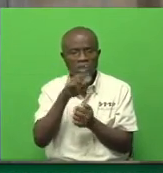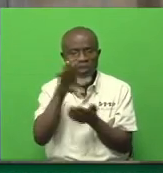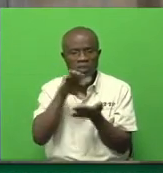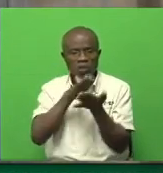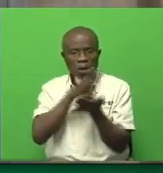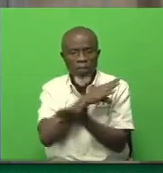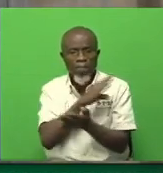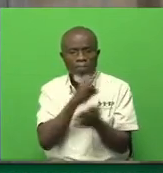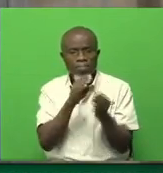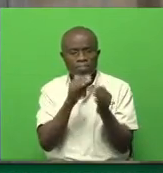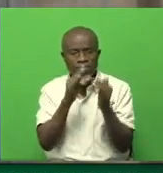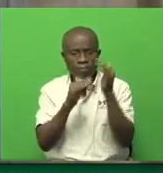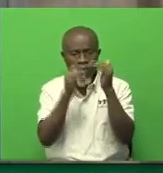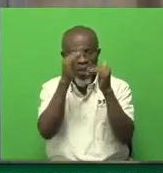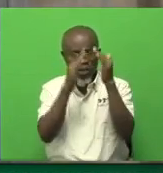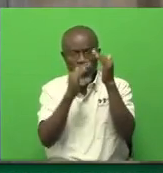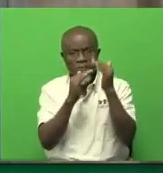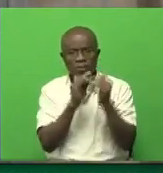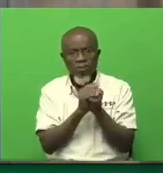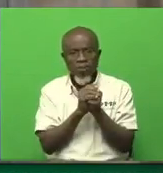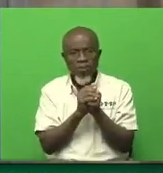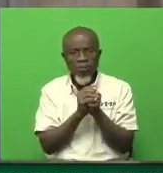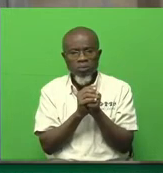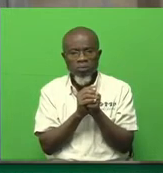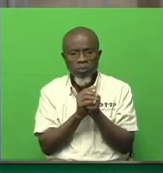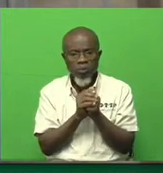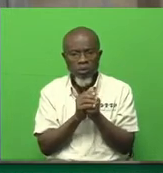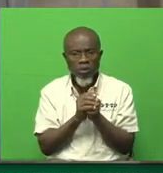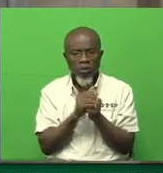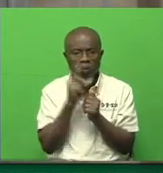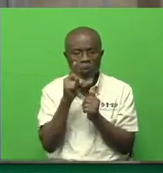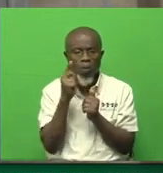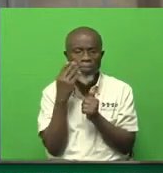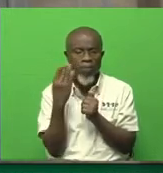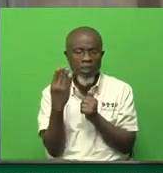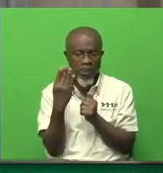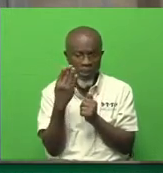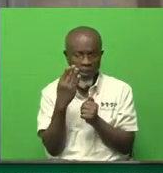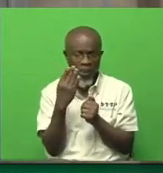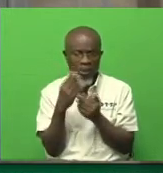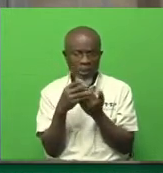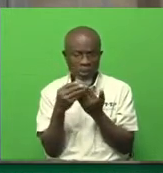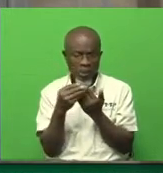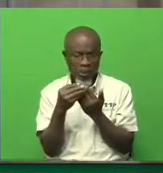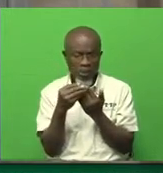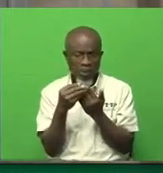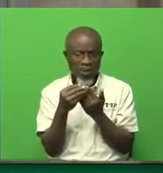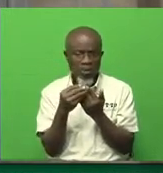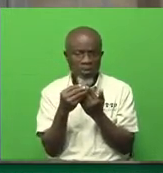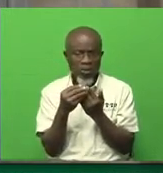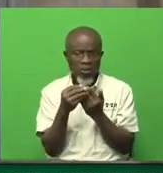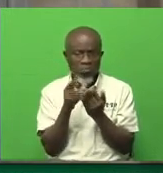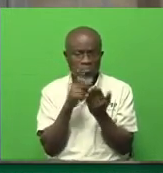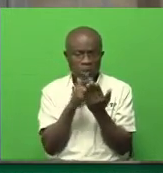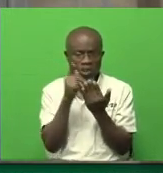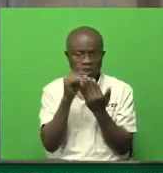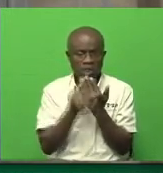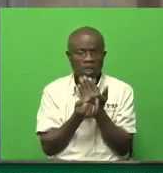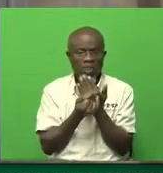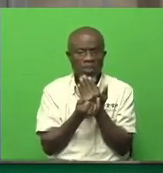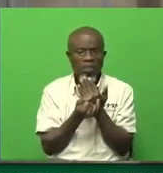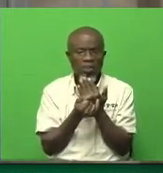the 19th of May 2019. the one billion dollar project was supposed to be completed through a public private partnership